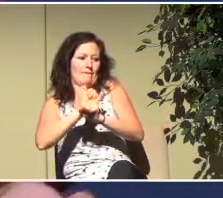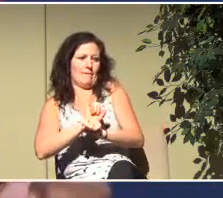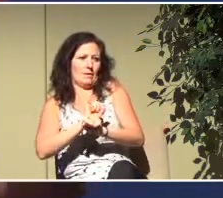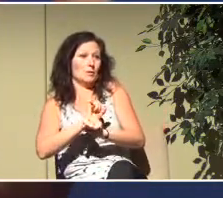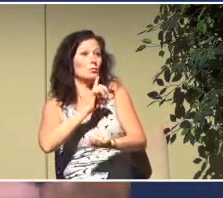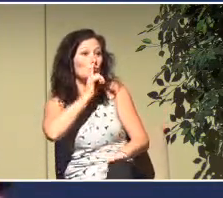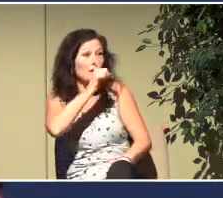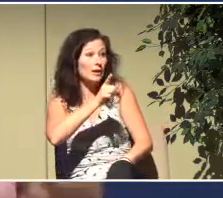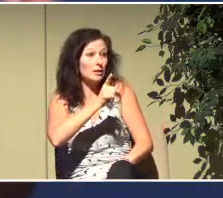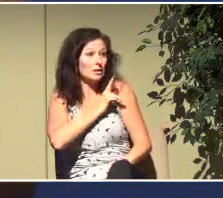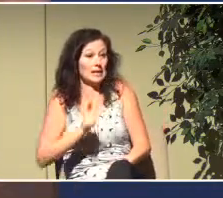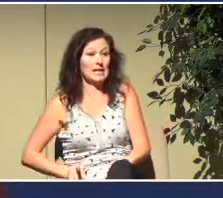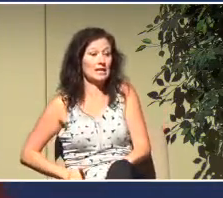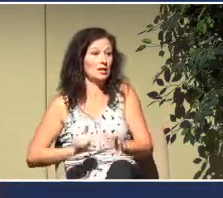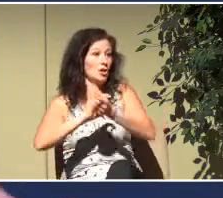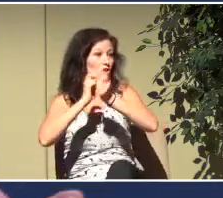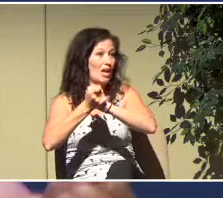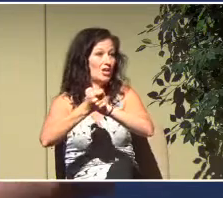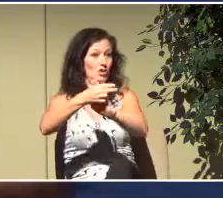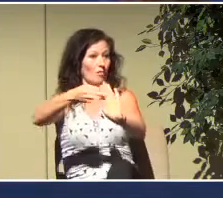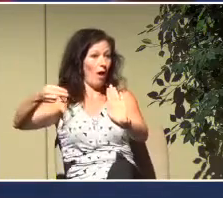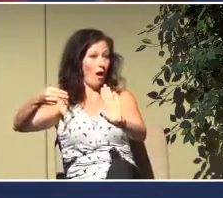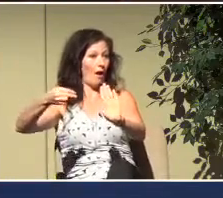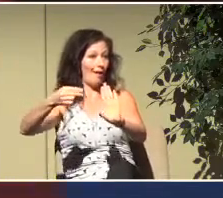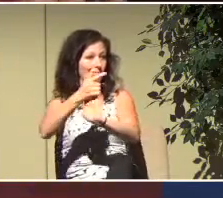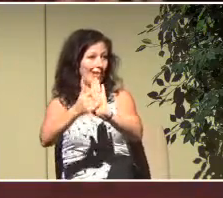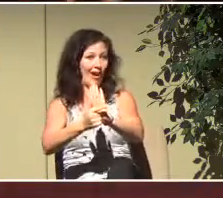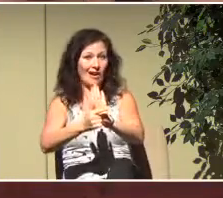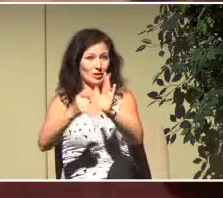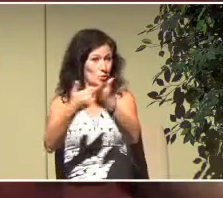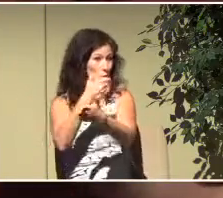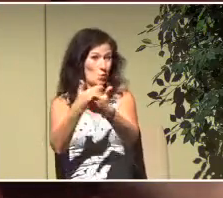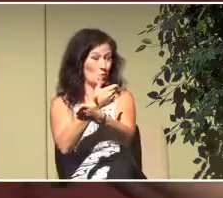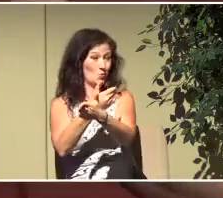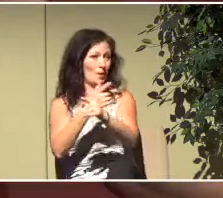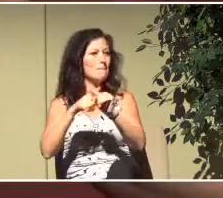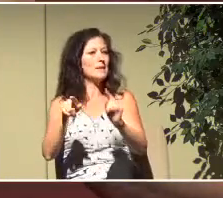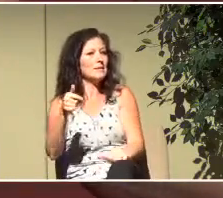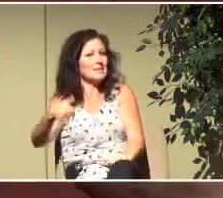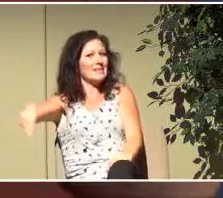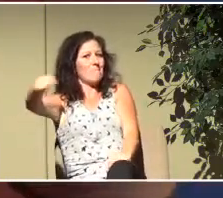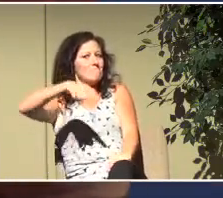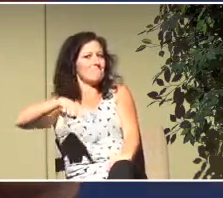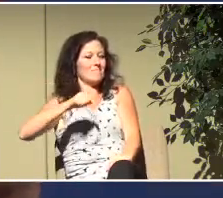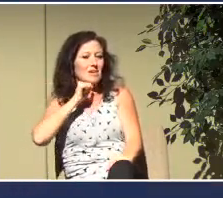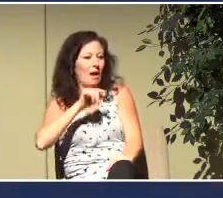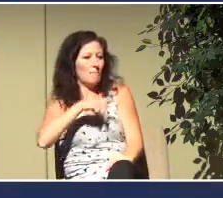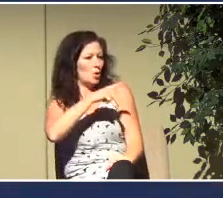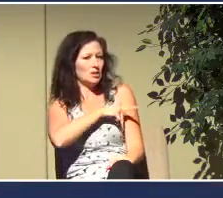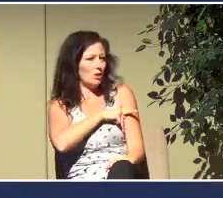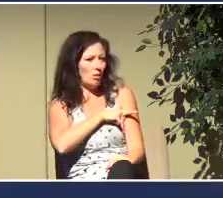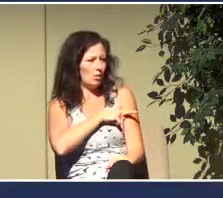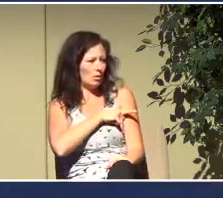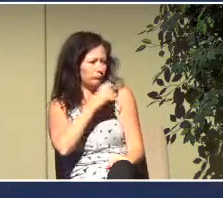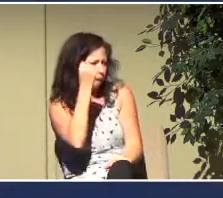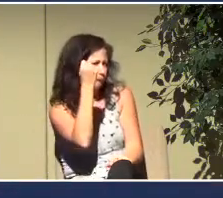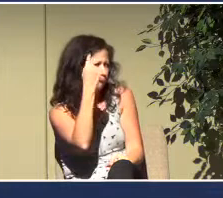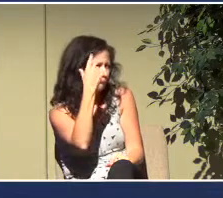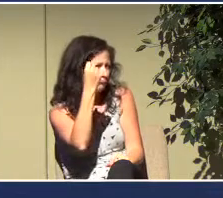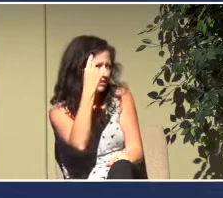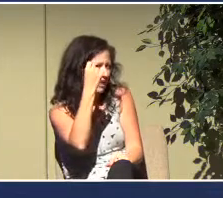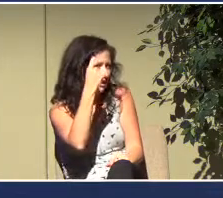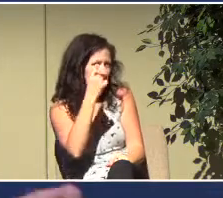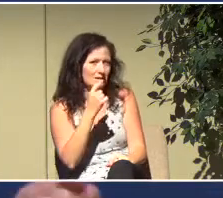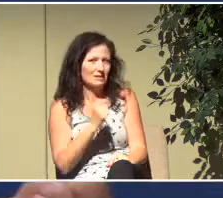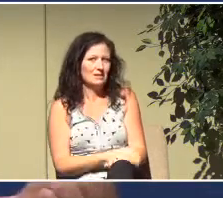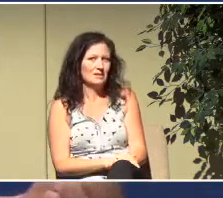had truly and actually changed, they hadn't personally grasped it. They hadn't understood it. They didn't know how to